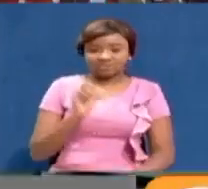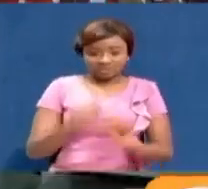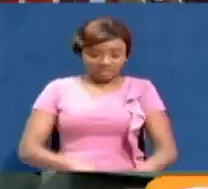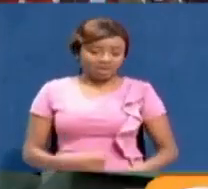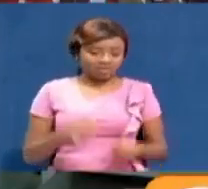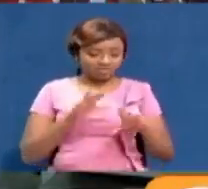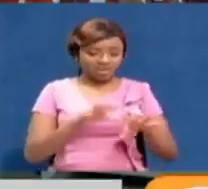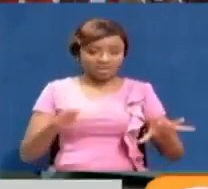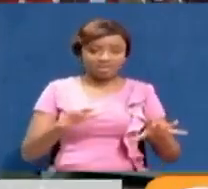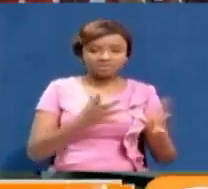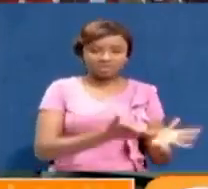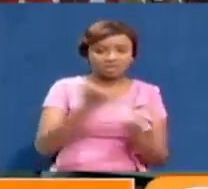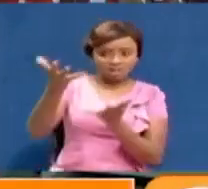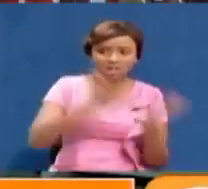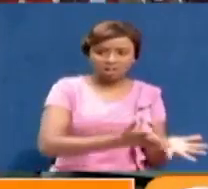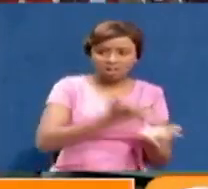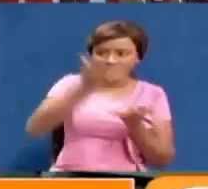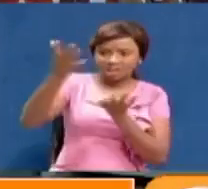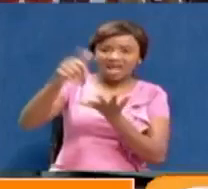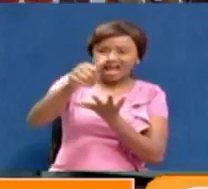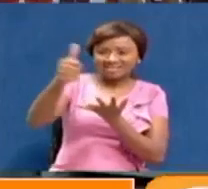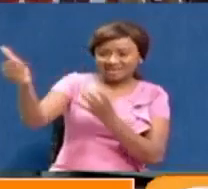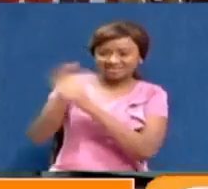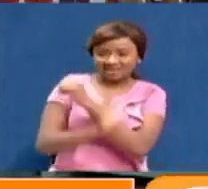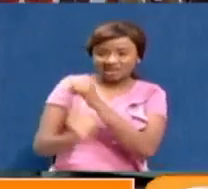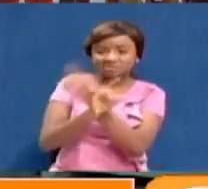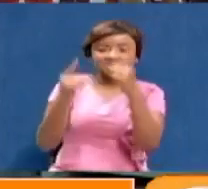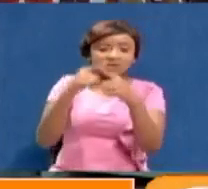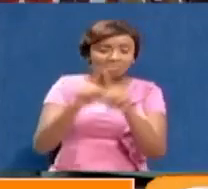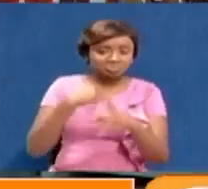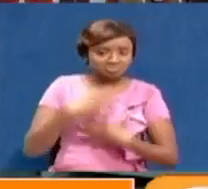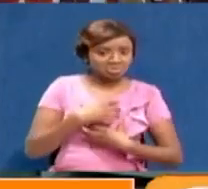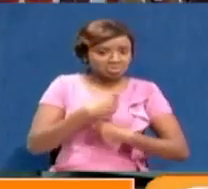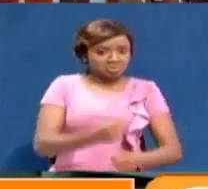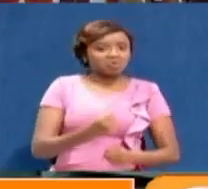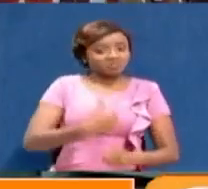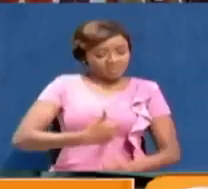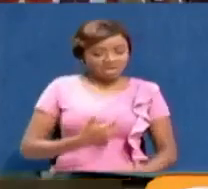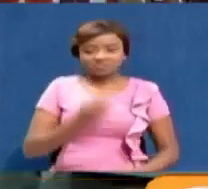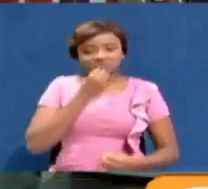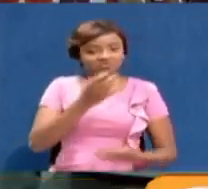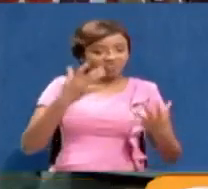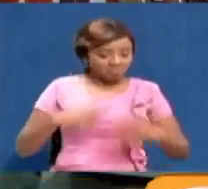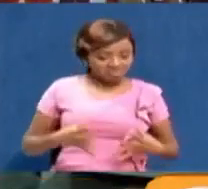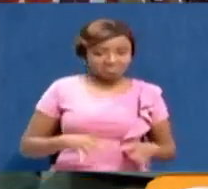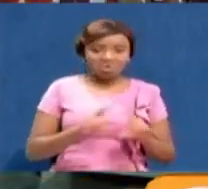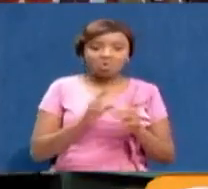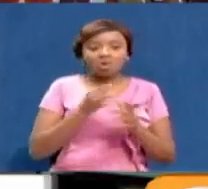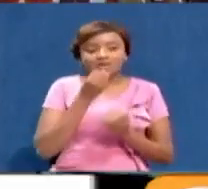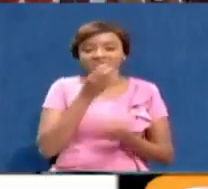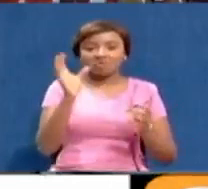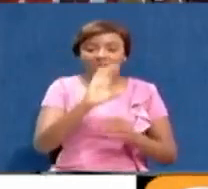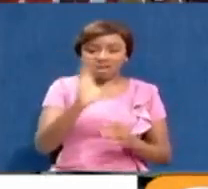myself outside there, and being able to be at KIRDI, I even have confidence in telling people, or rather telling my